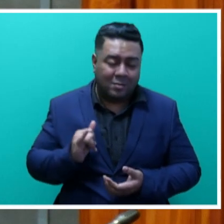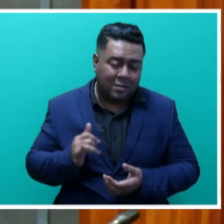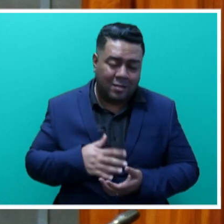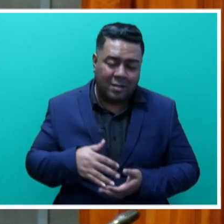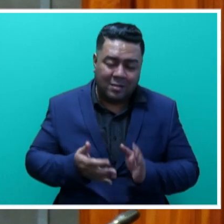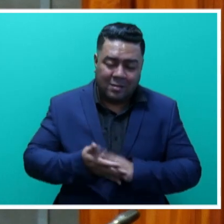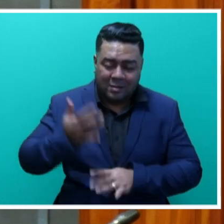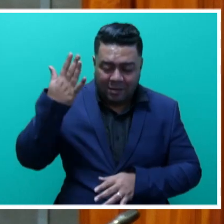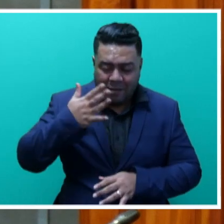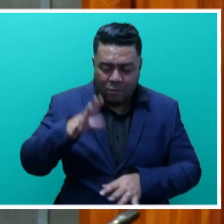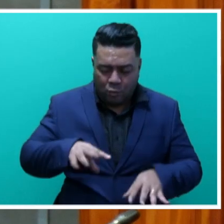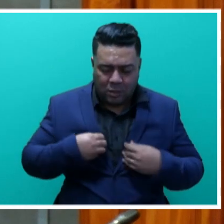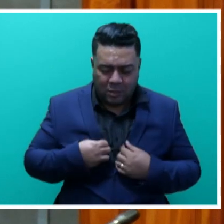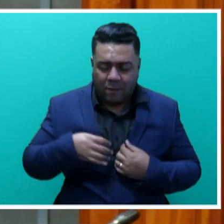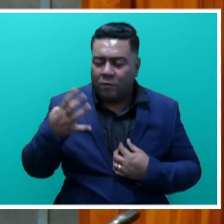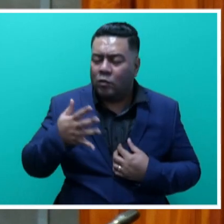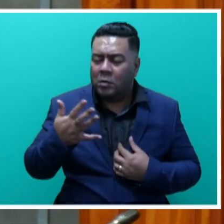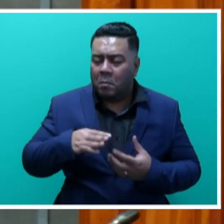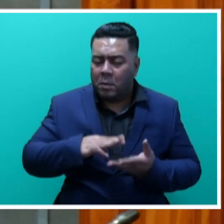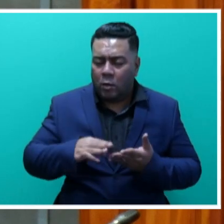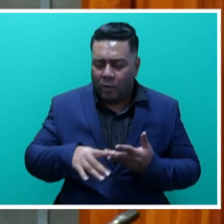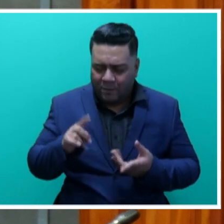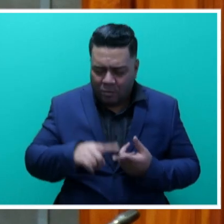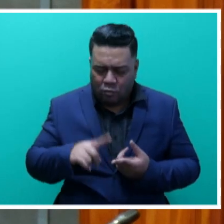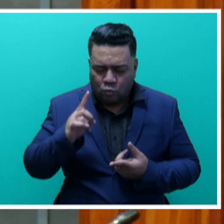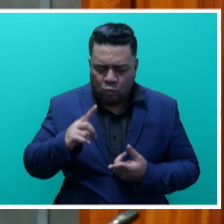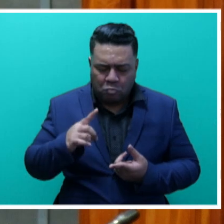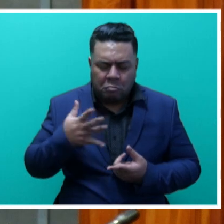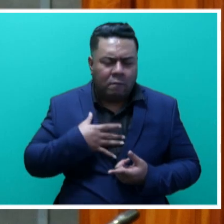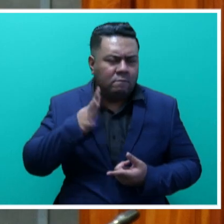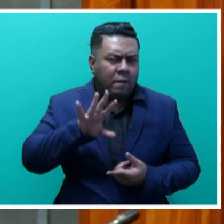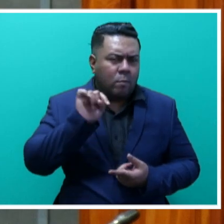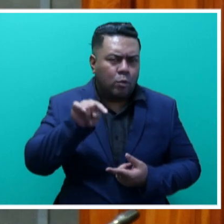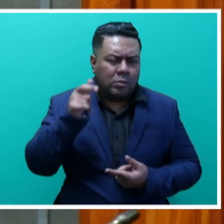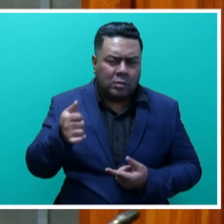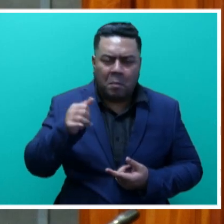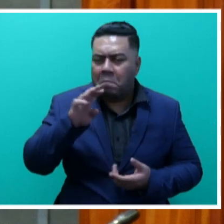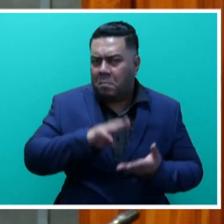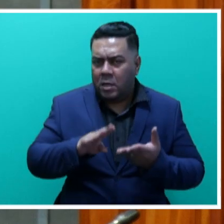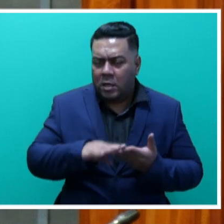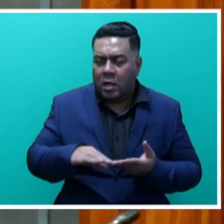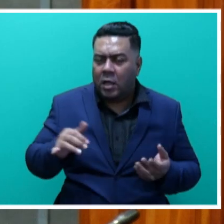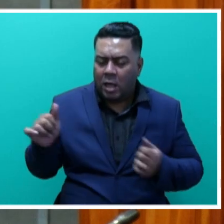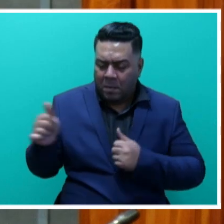million, while there is a decrease of 5.6 million in the administration category.